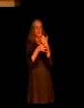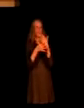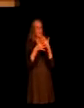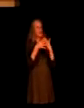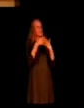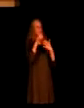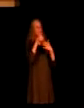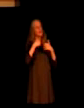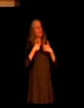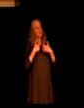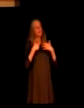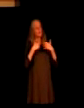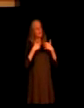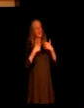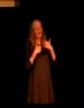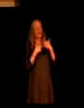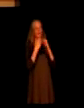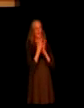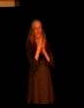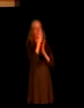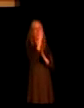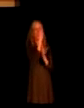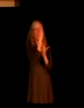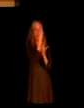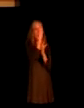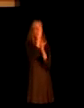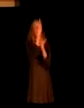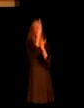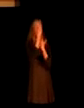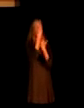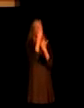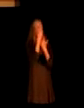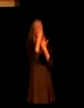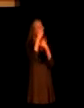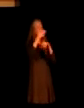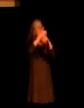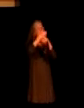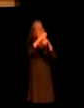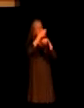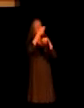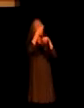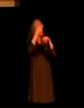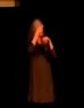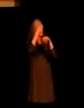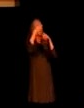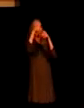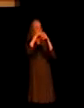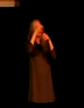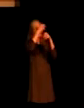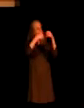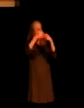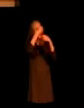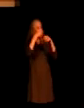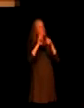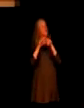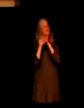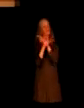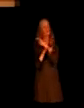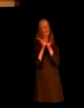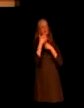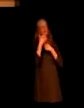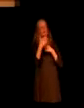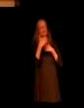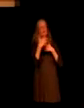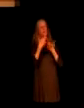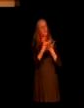an entire rocket launch to put a sensor in orbit. So this has been a tremendously good test bed for new